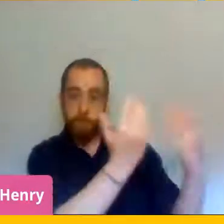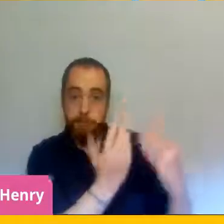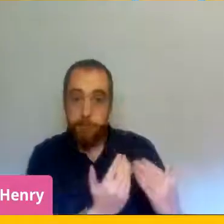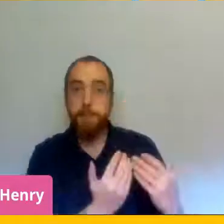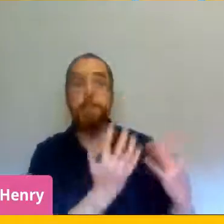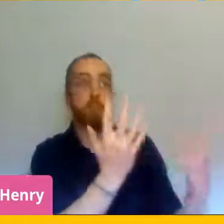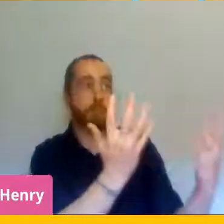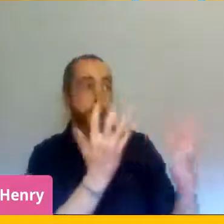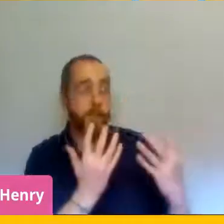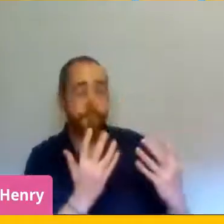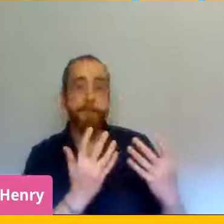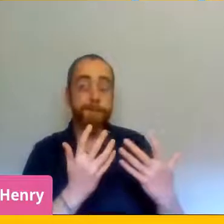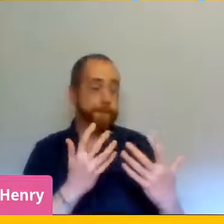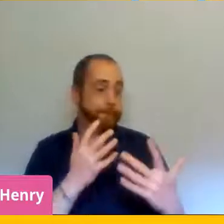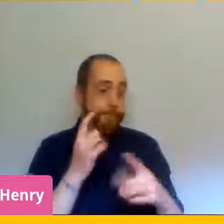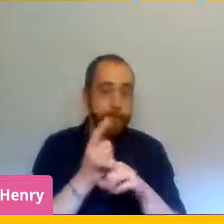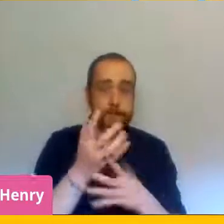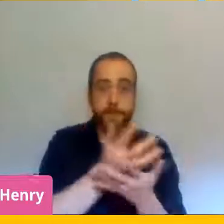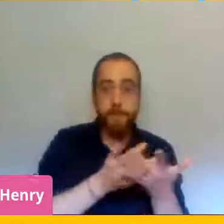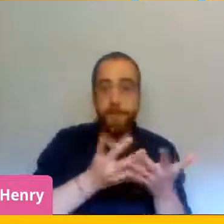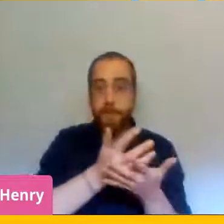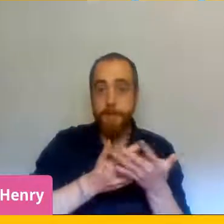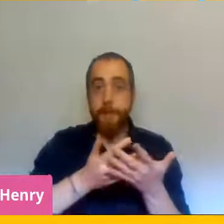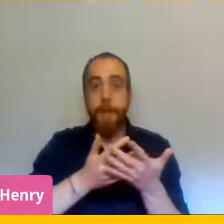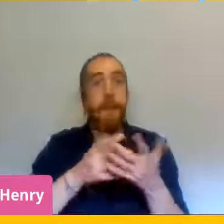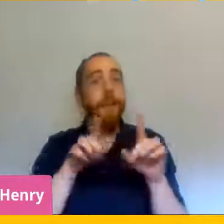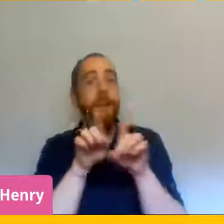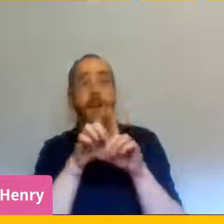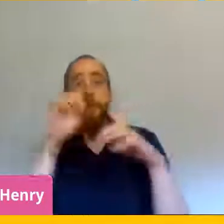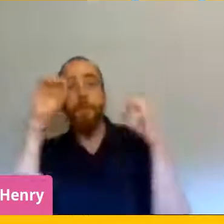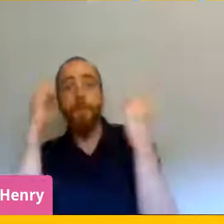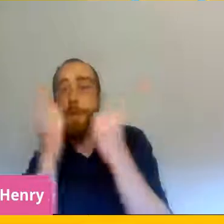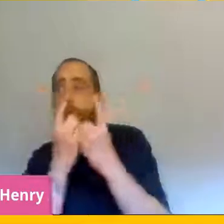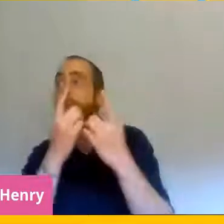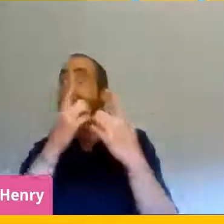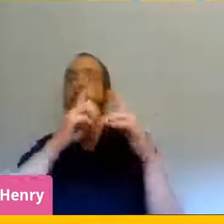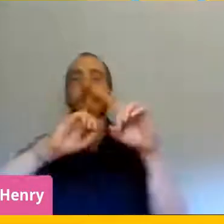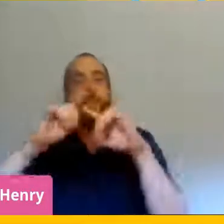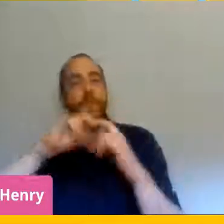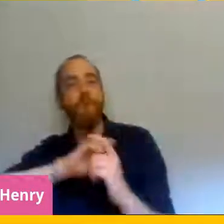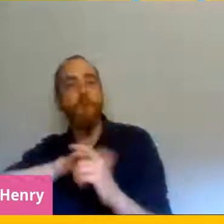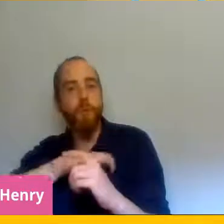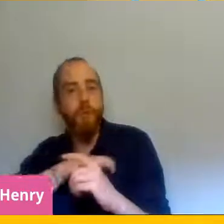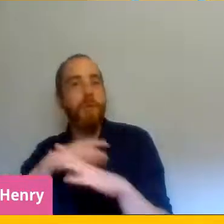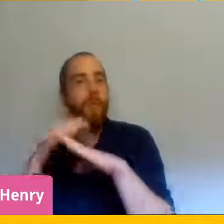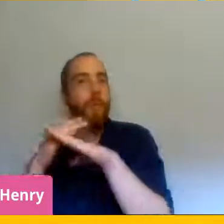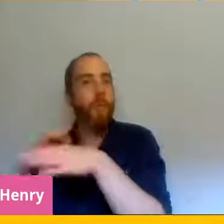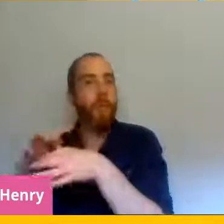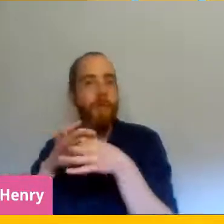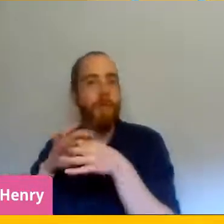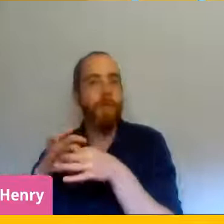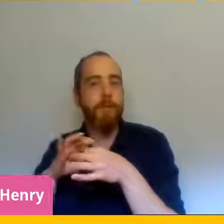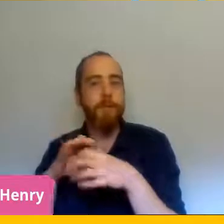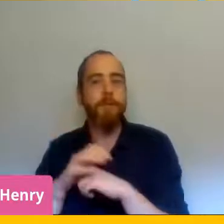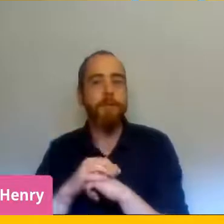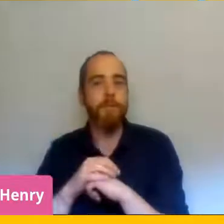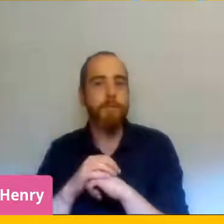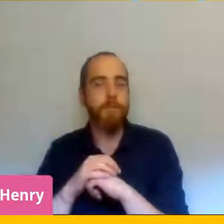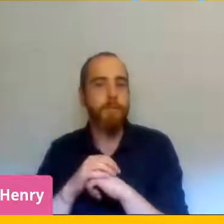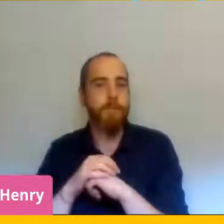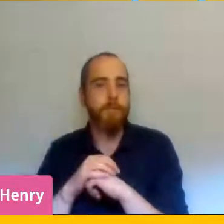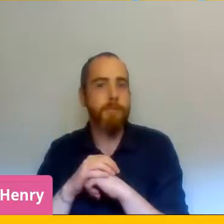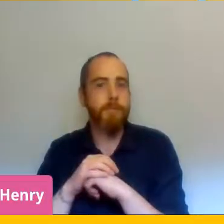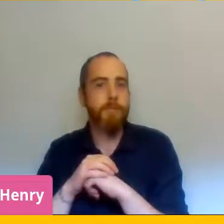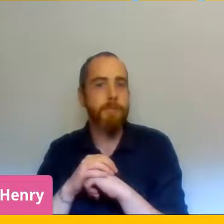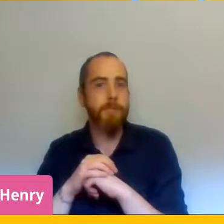in and, you know, all the connection with different elements of the society around the university and different unions, bringing other unions in,